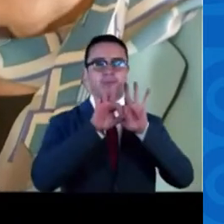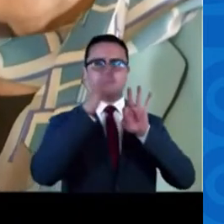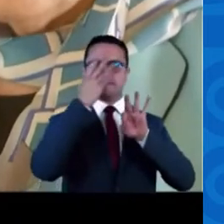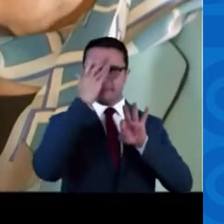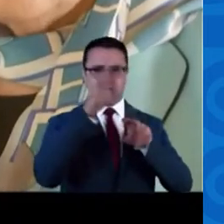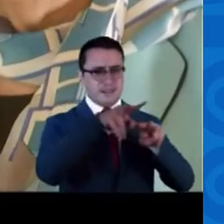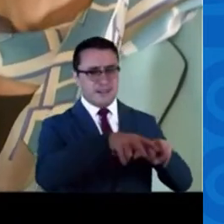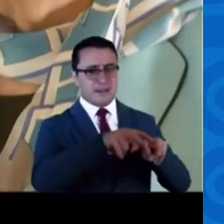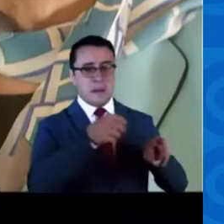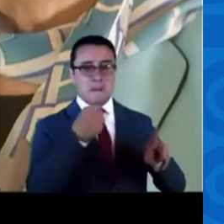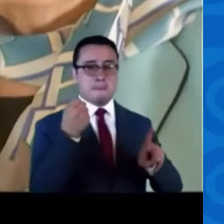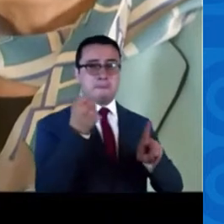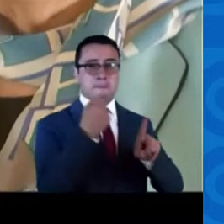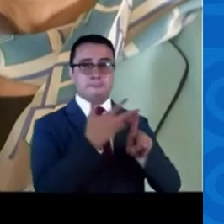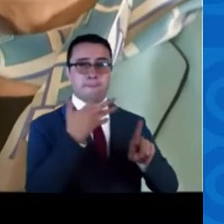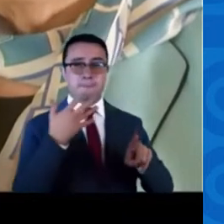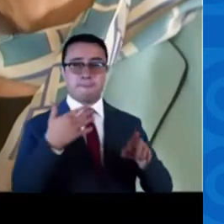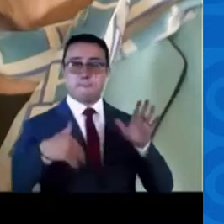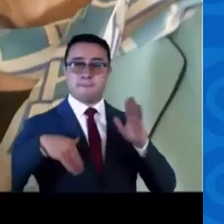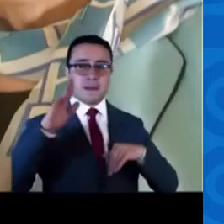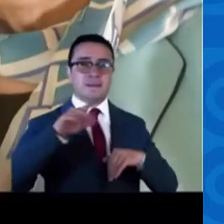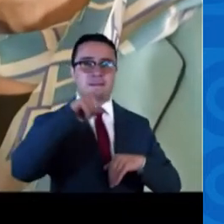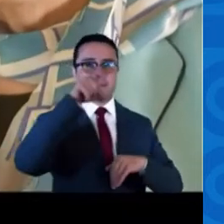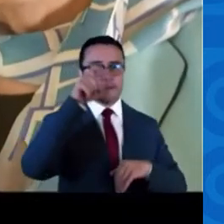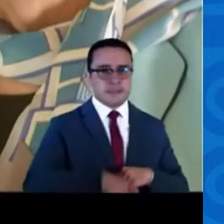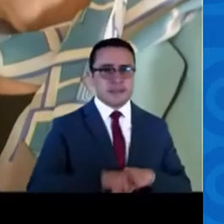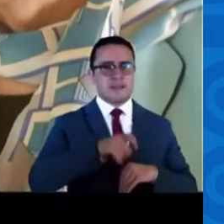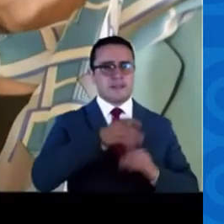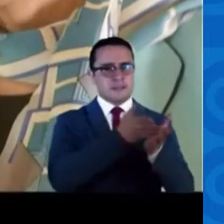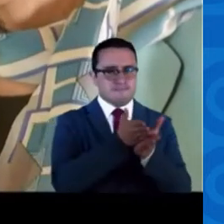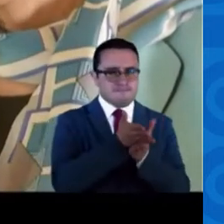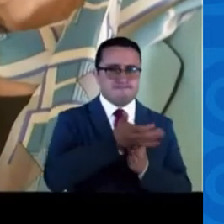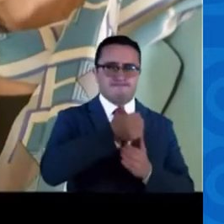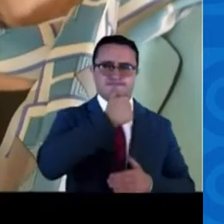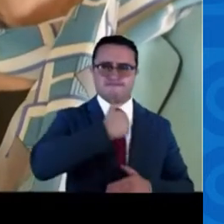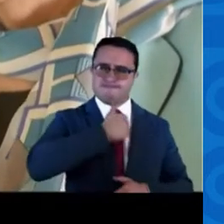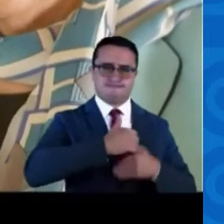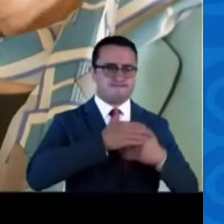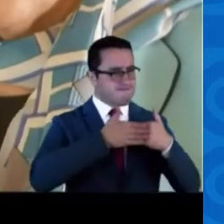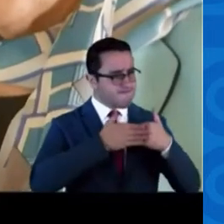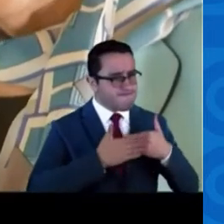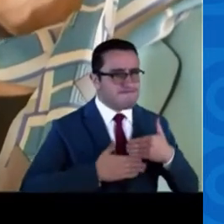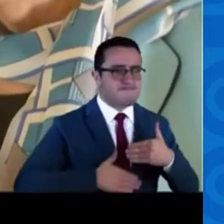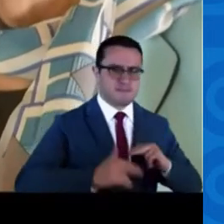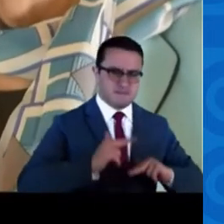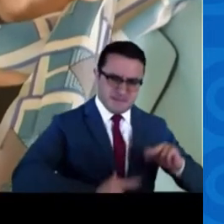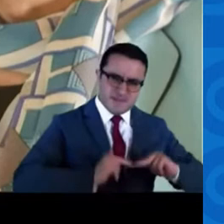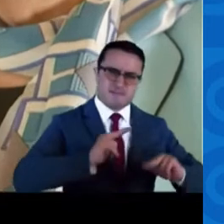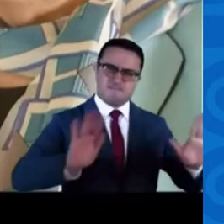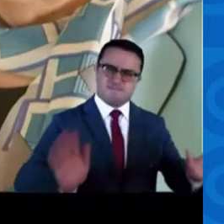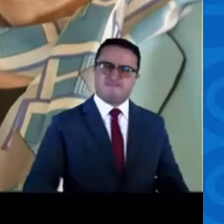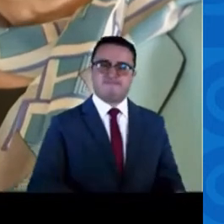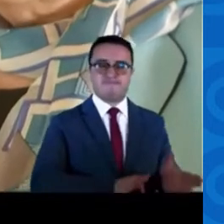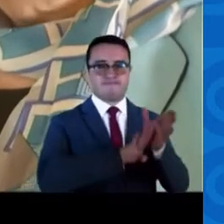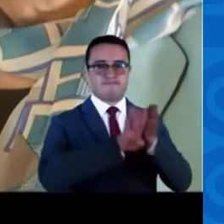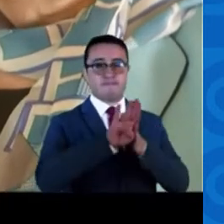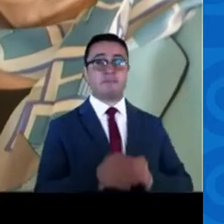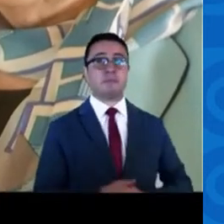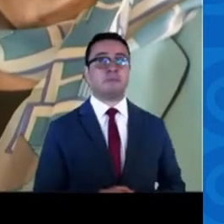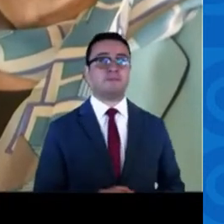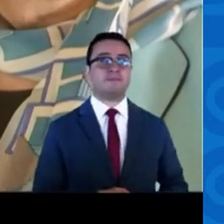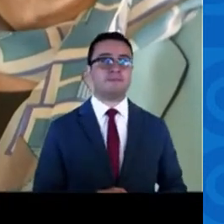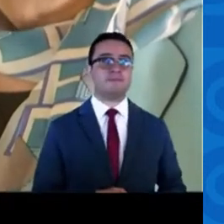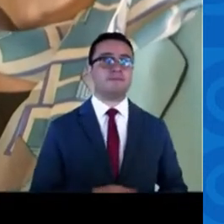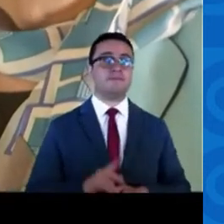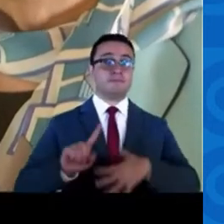agricultural biodiversity resources, and to include to incorporate the social inclusion